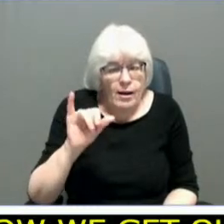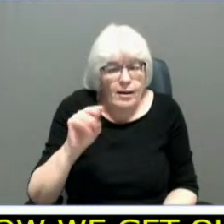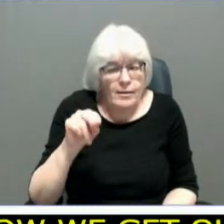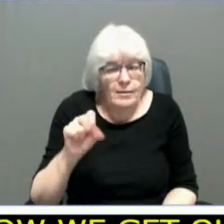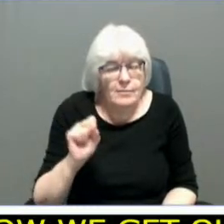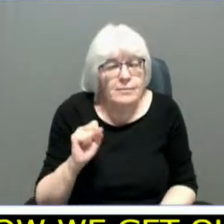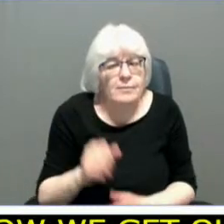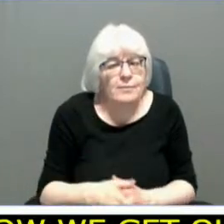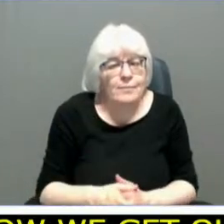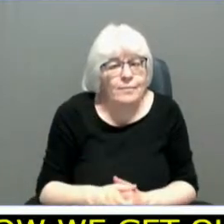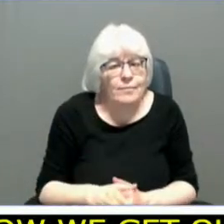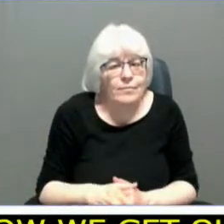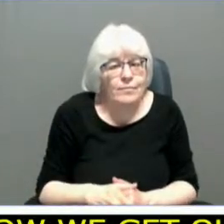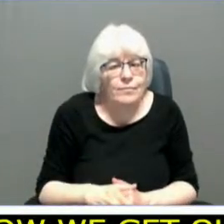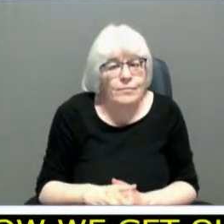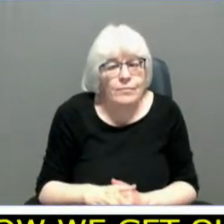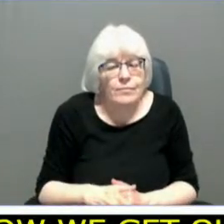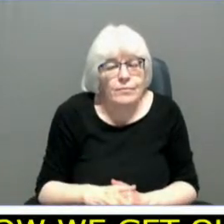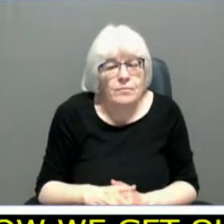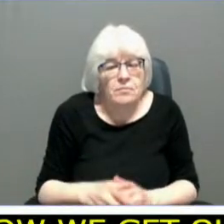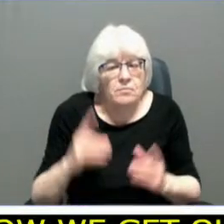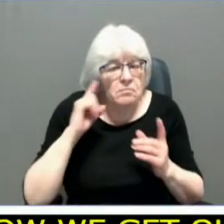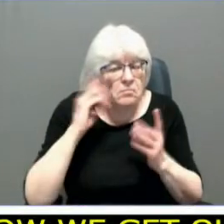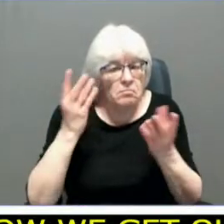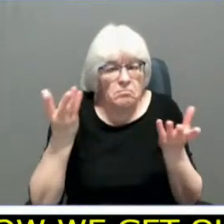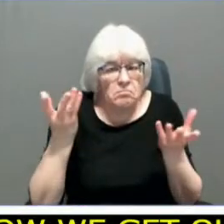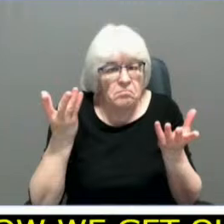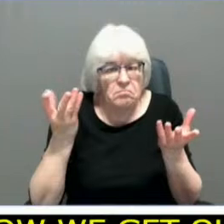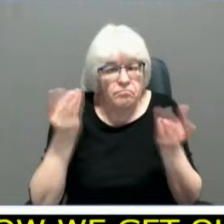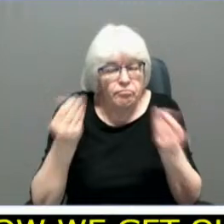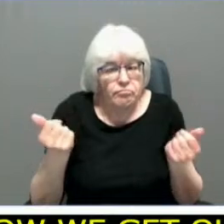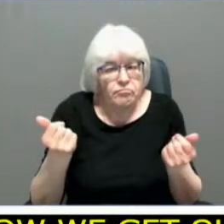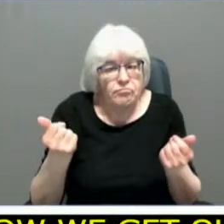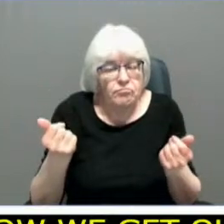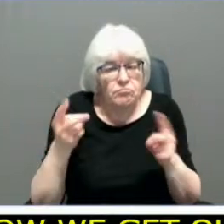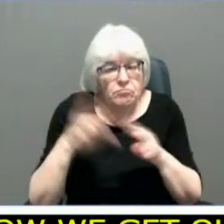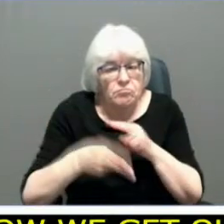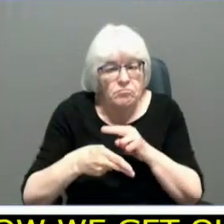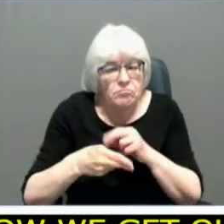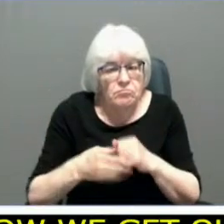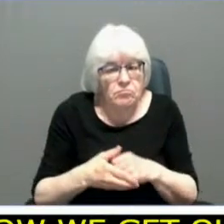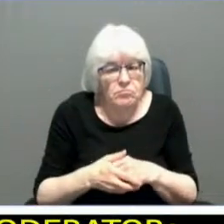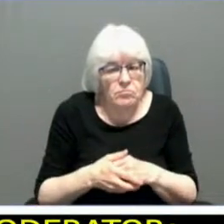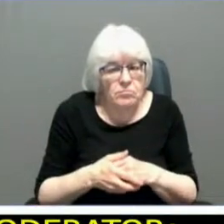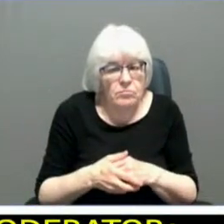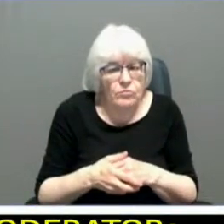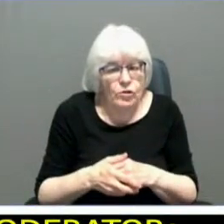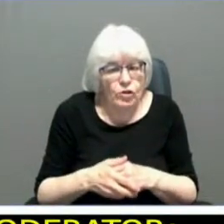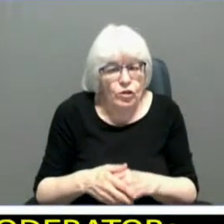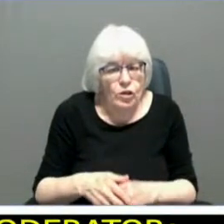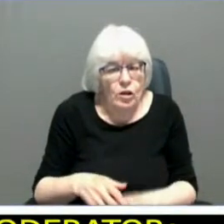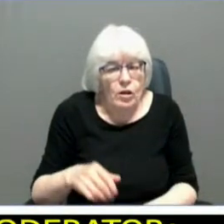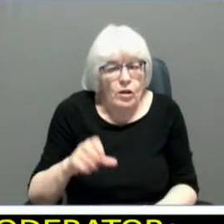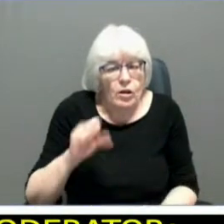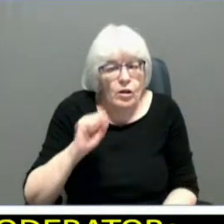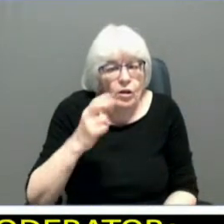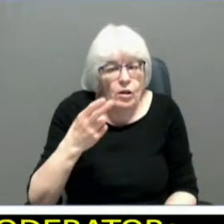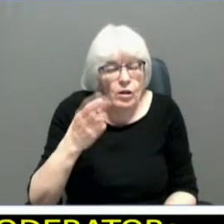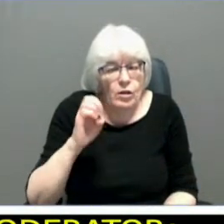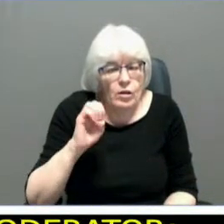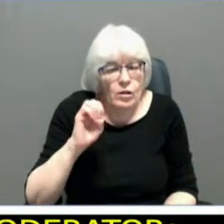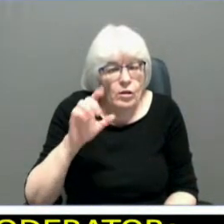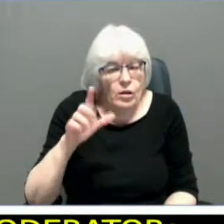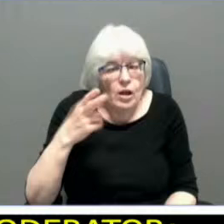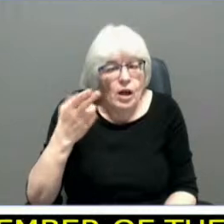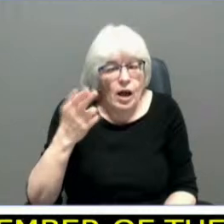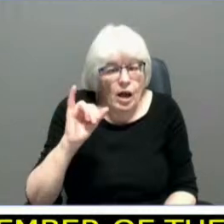So I didn't get all that question, but I think you said the future of shale gas. And so where we are right now is that